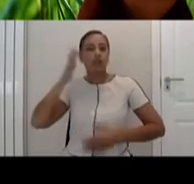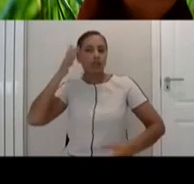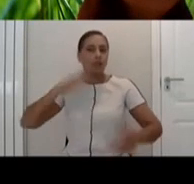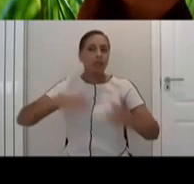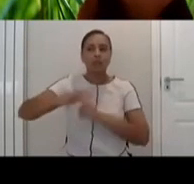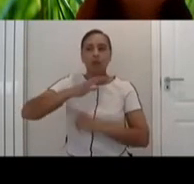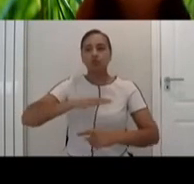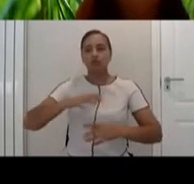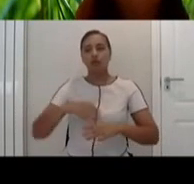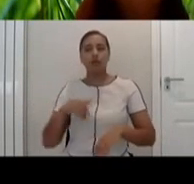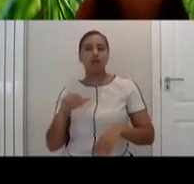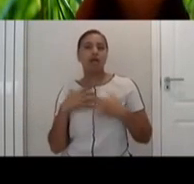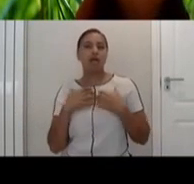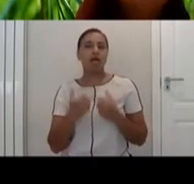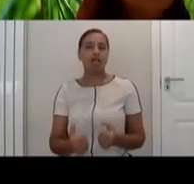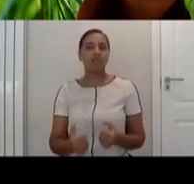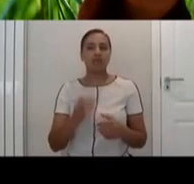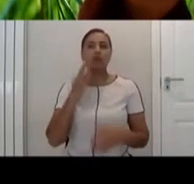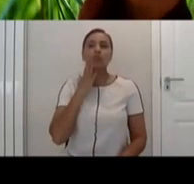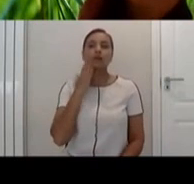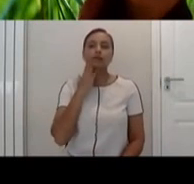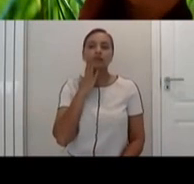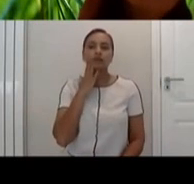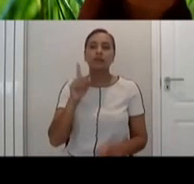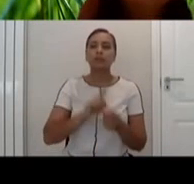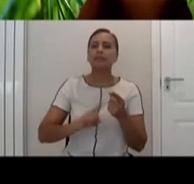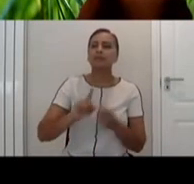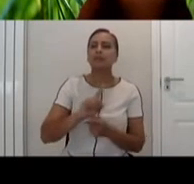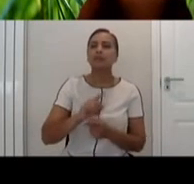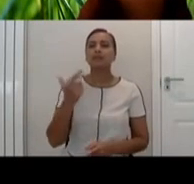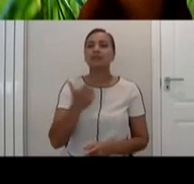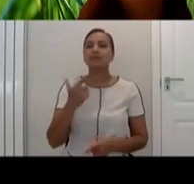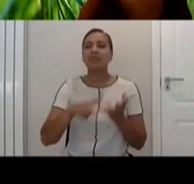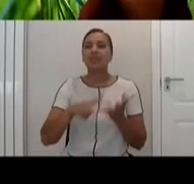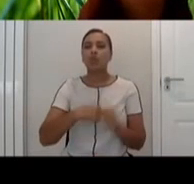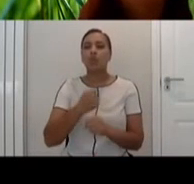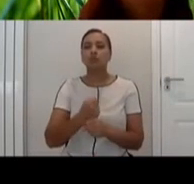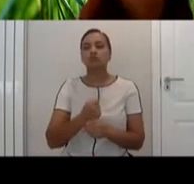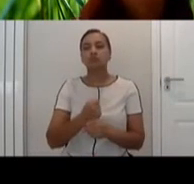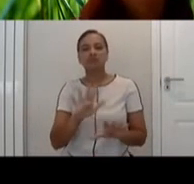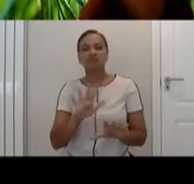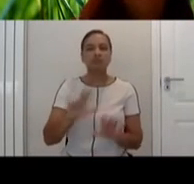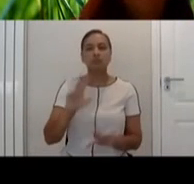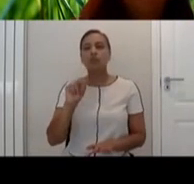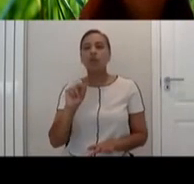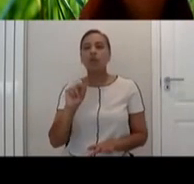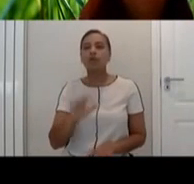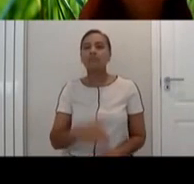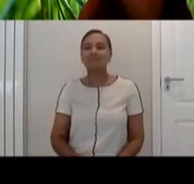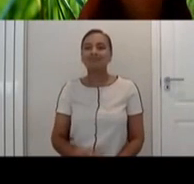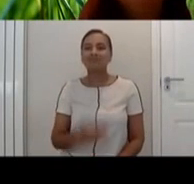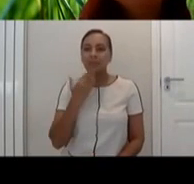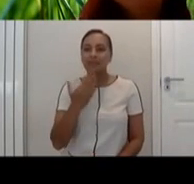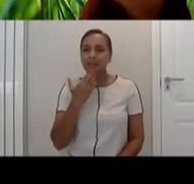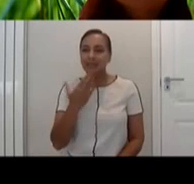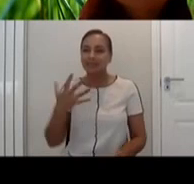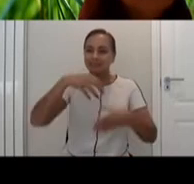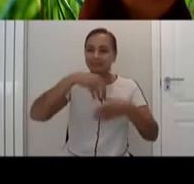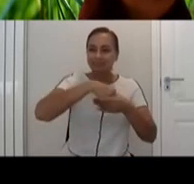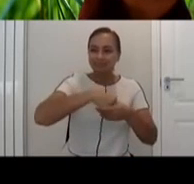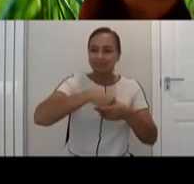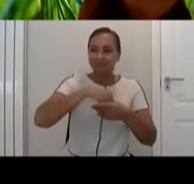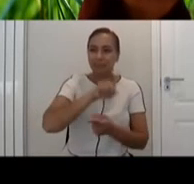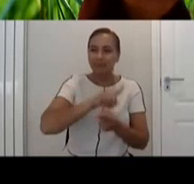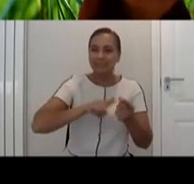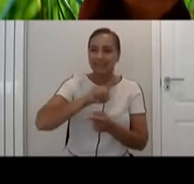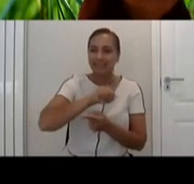And that is on the 17th of August around lunchtime. So do please join us for that and